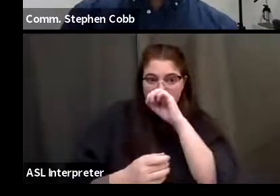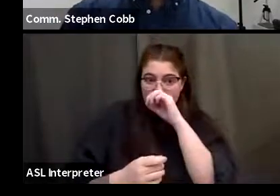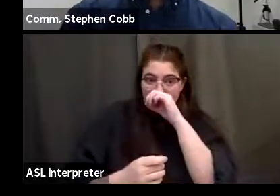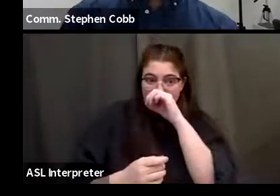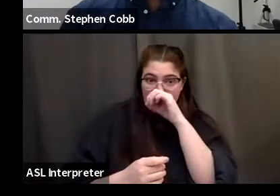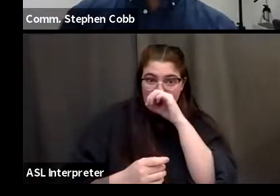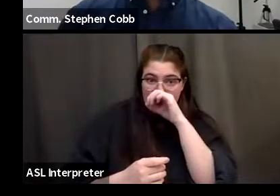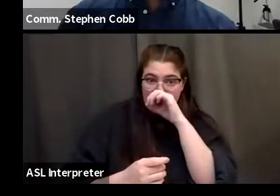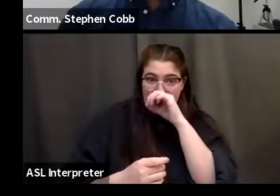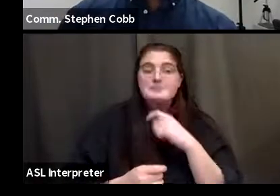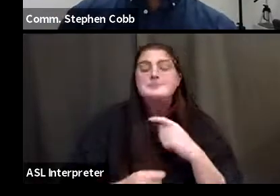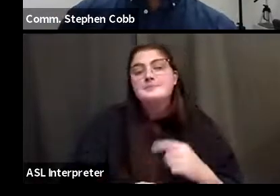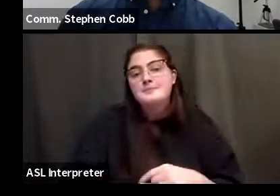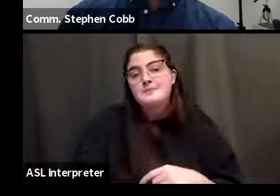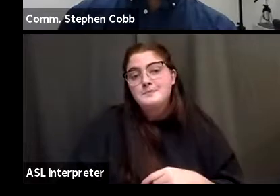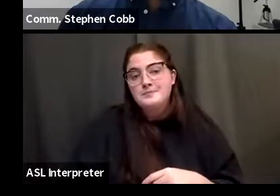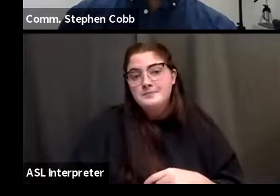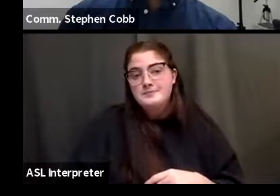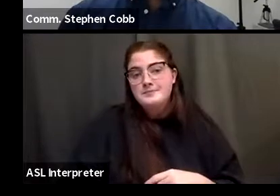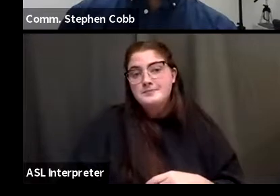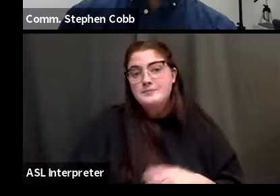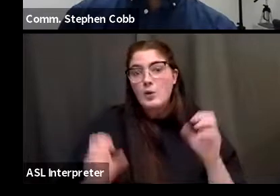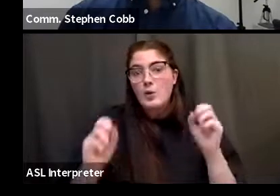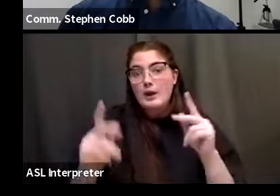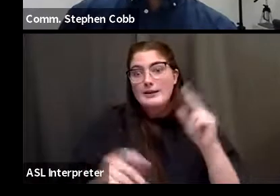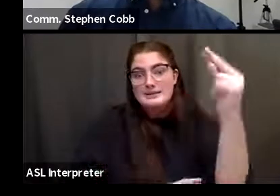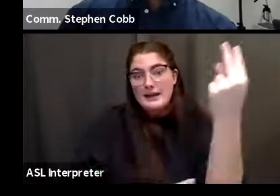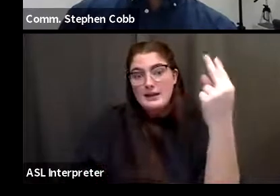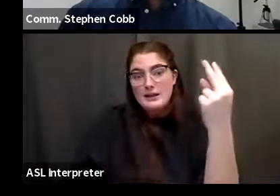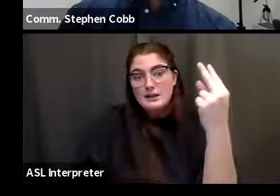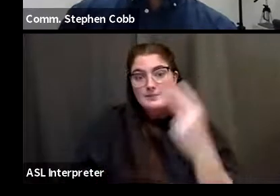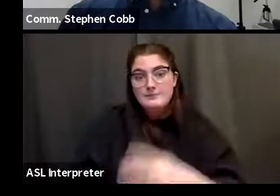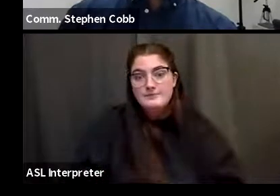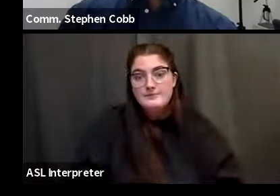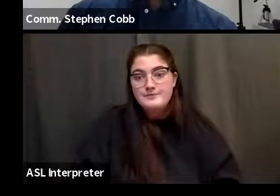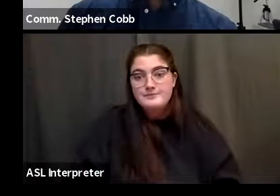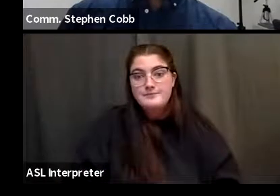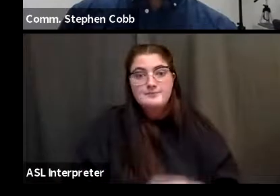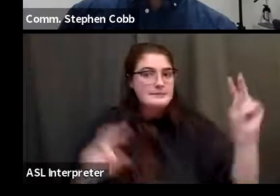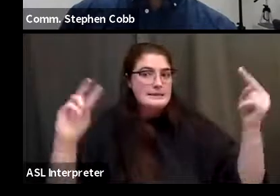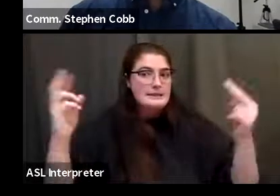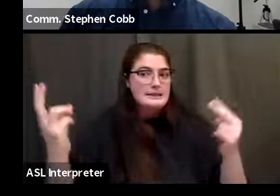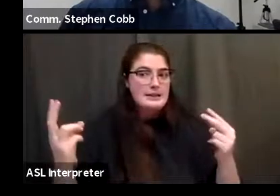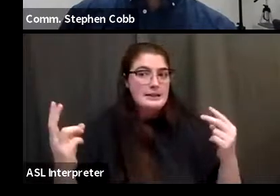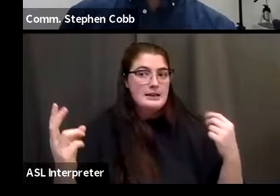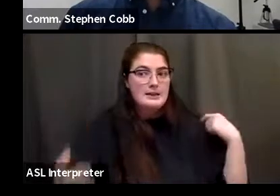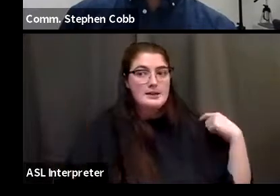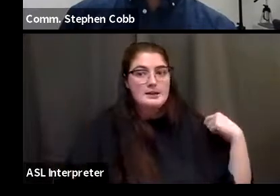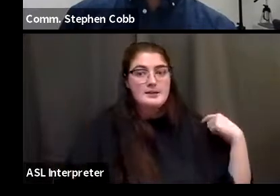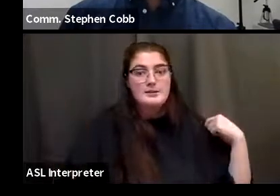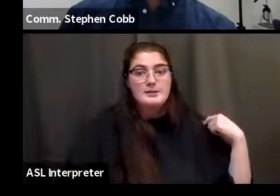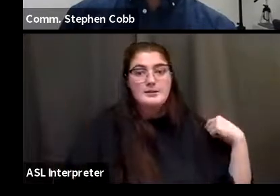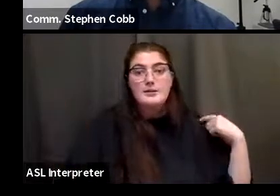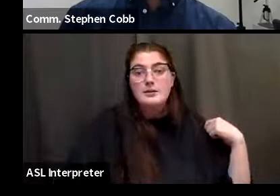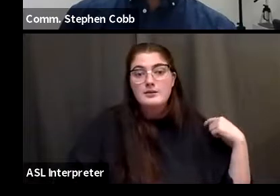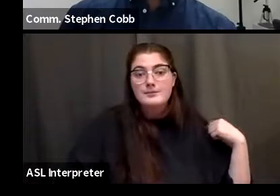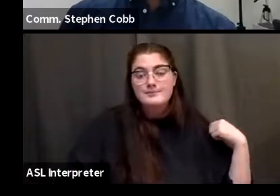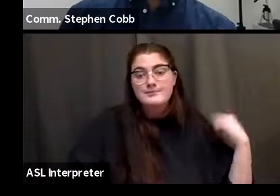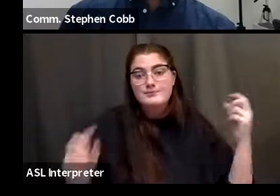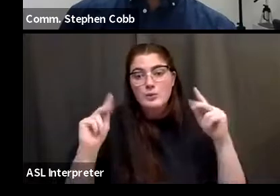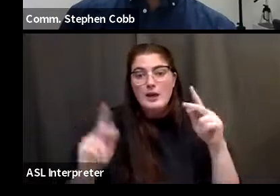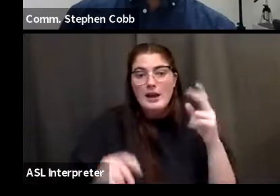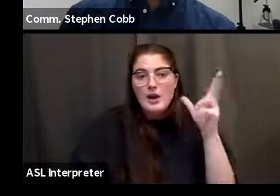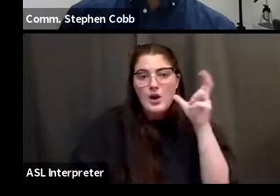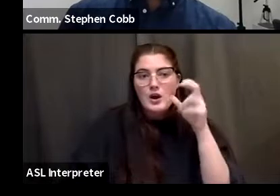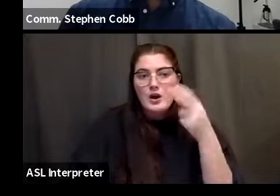DPR. Okay, so can I get a second? Second. Okay, I heard Commissioner